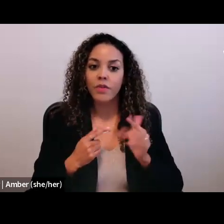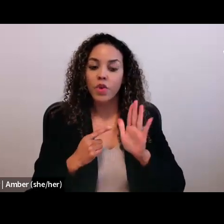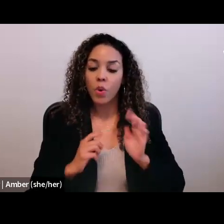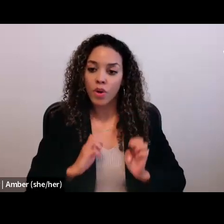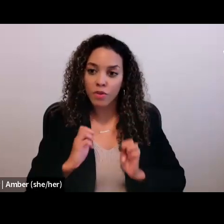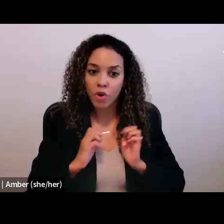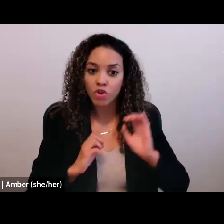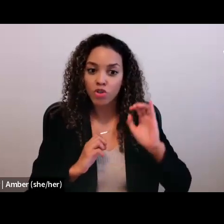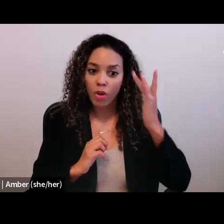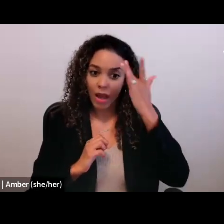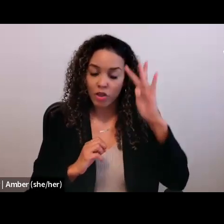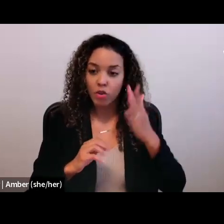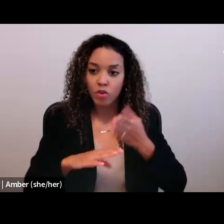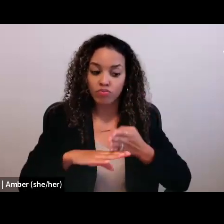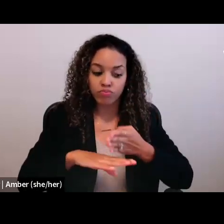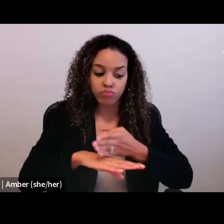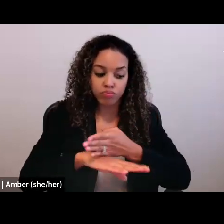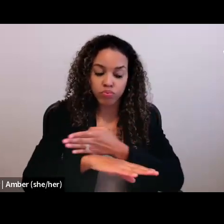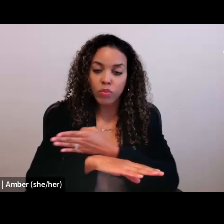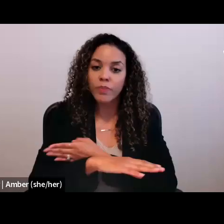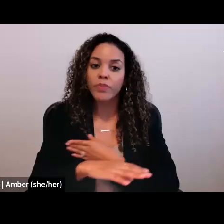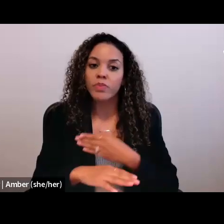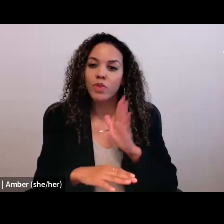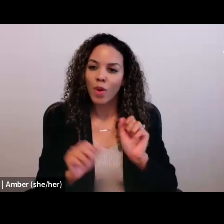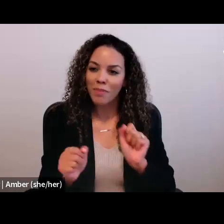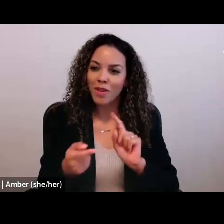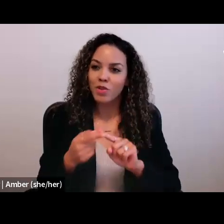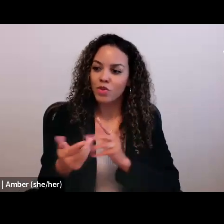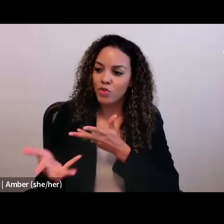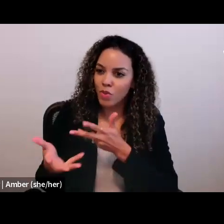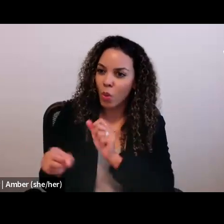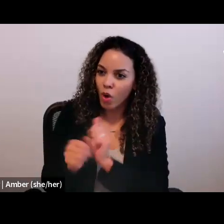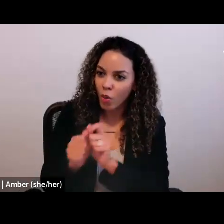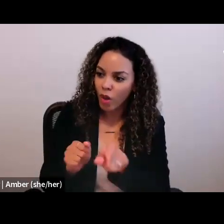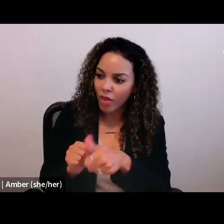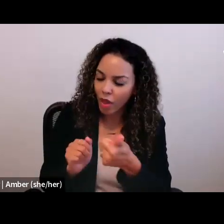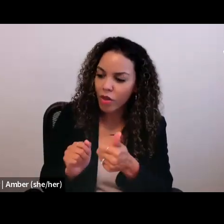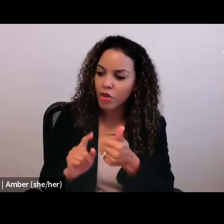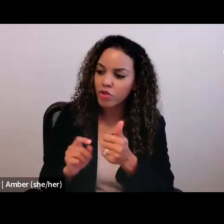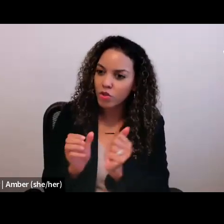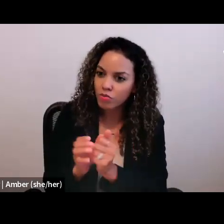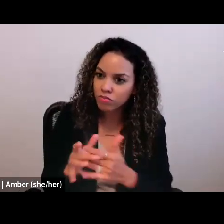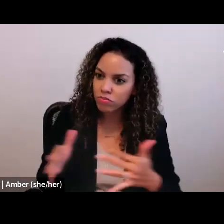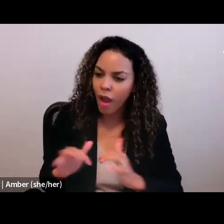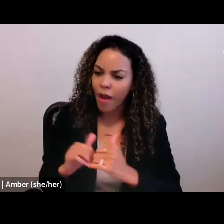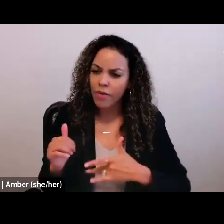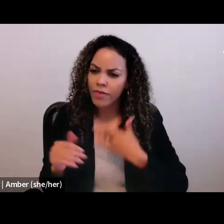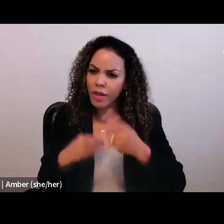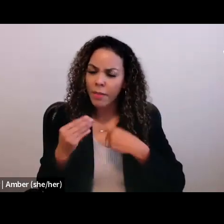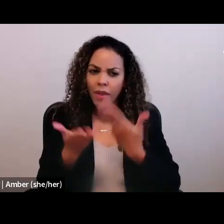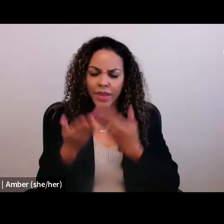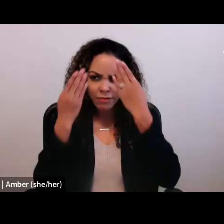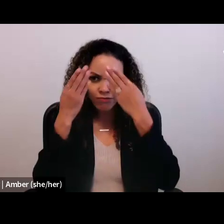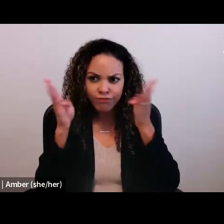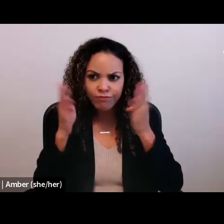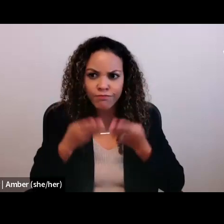emotional IQ increases, so does your ability to work with others and your expansion of how you feel about things, how you work with things. And when you